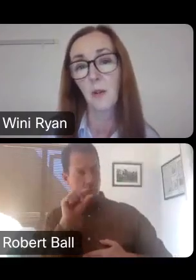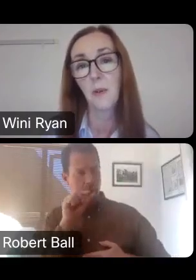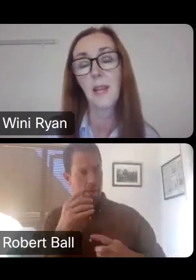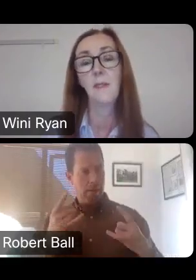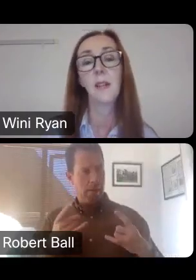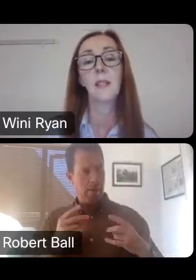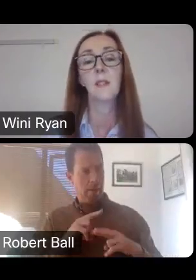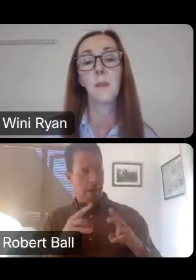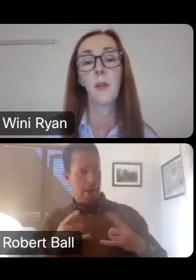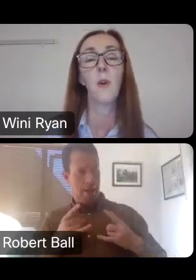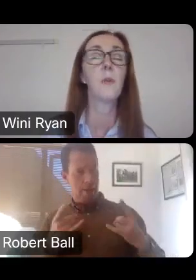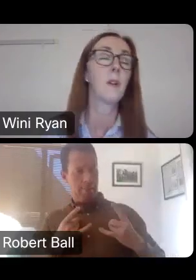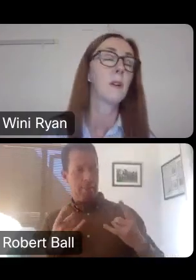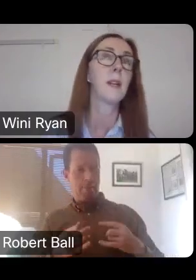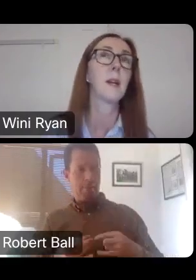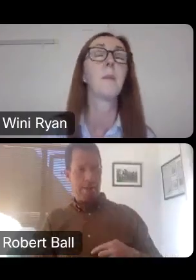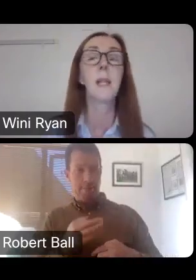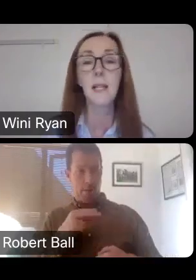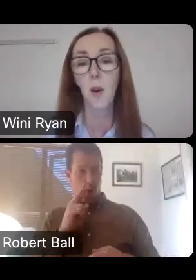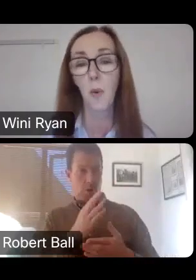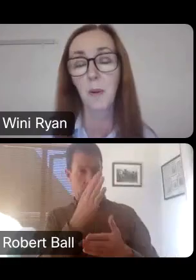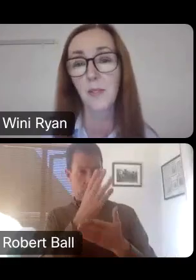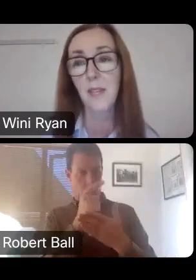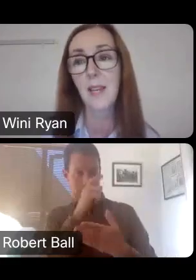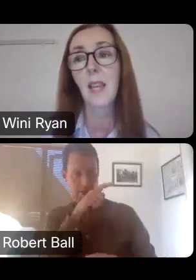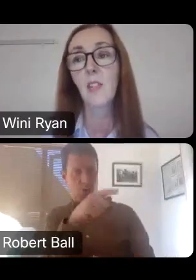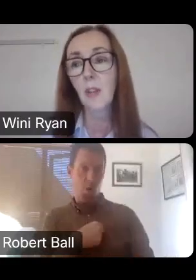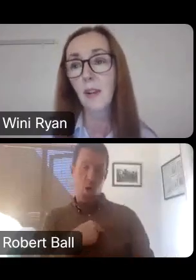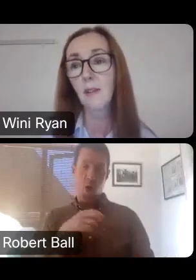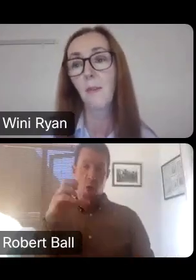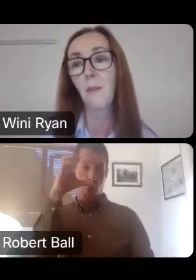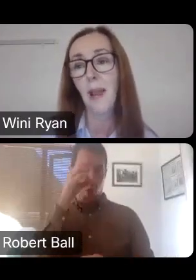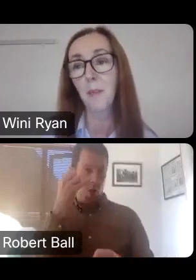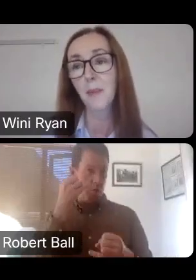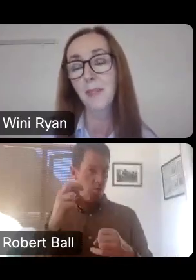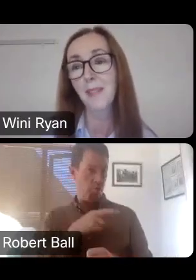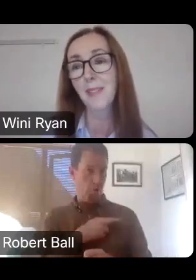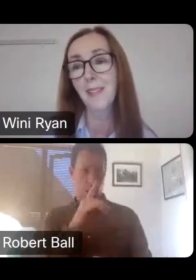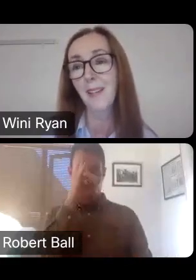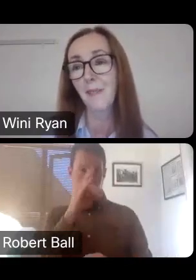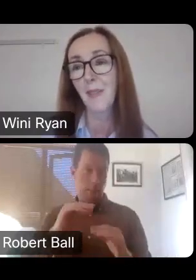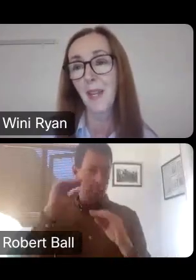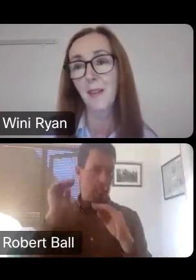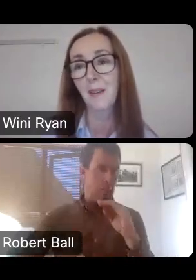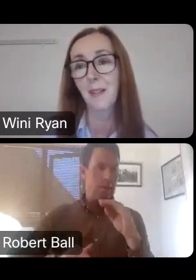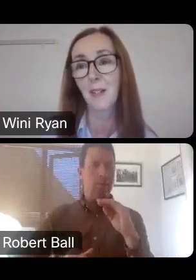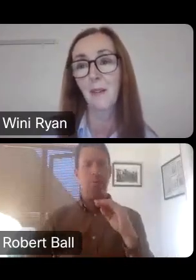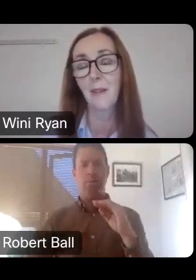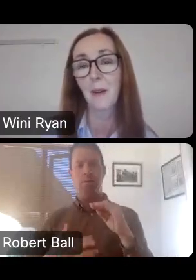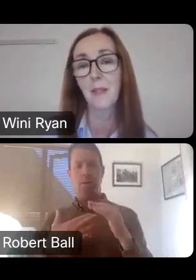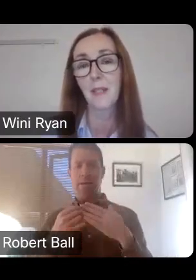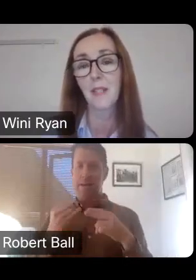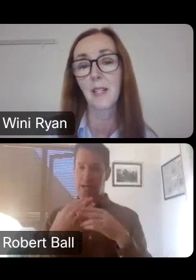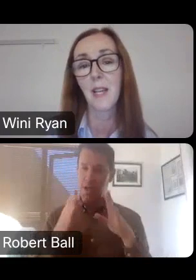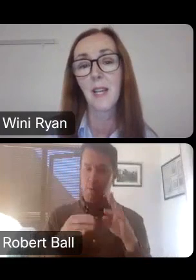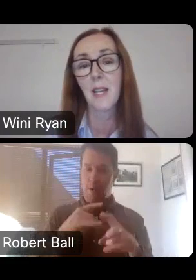You know, if I say to someone, oh, you're looking completely hopeless, in general, what happens is, thank you, Kira, that's a lovely